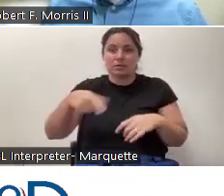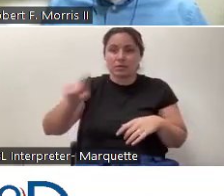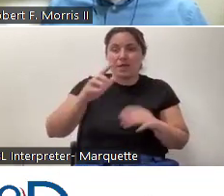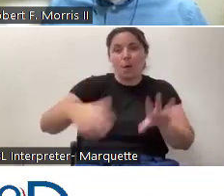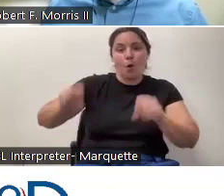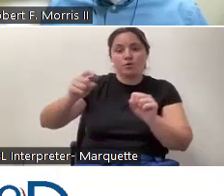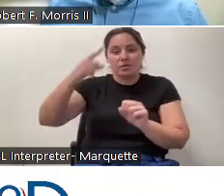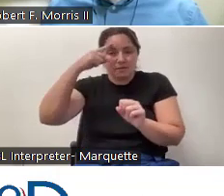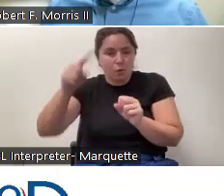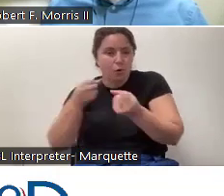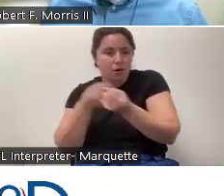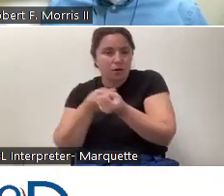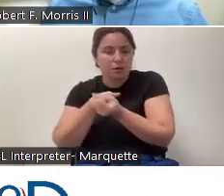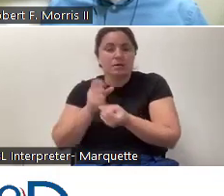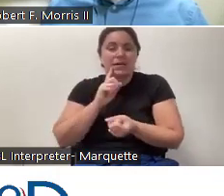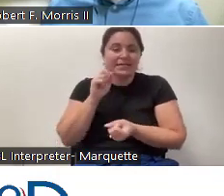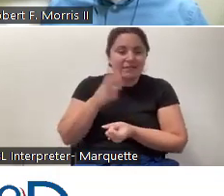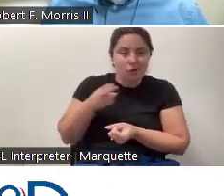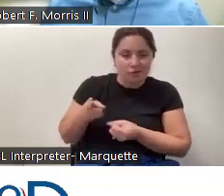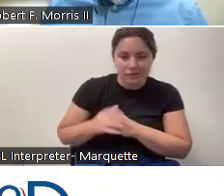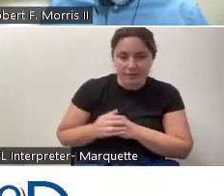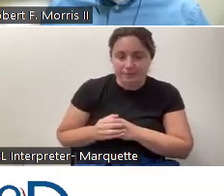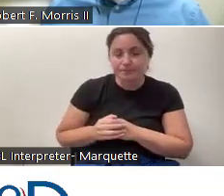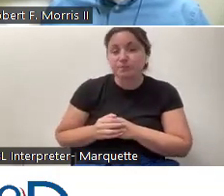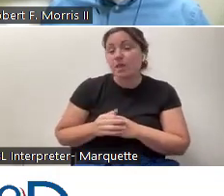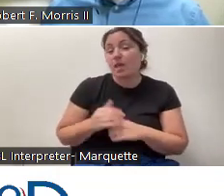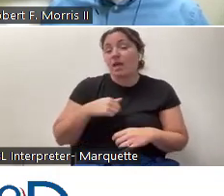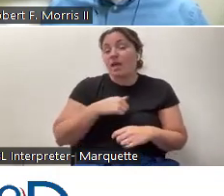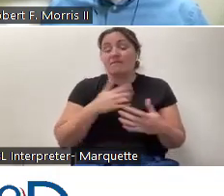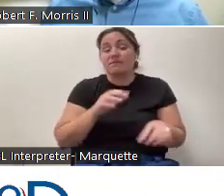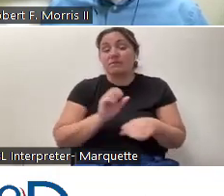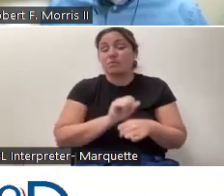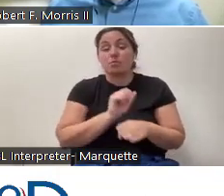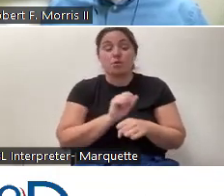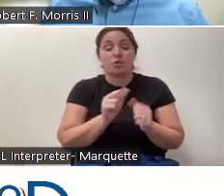hearing population specific. I've worked with